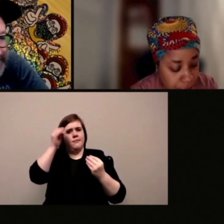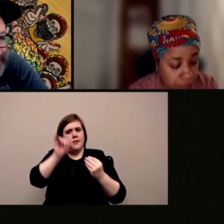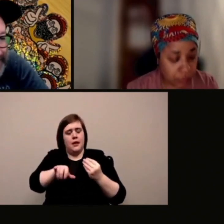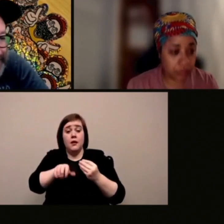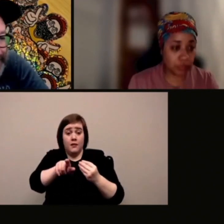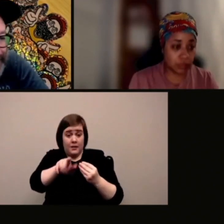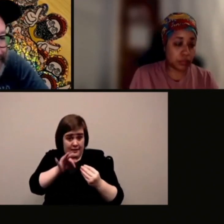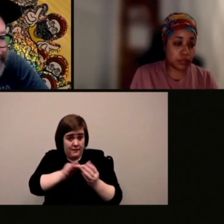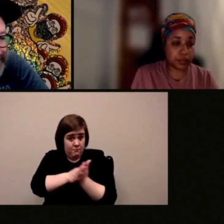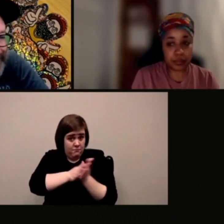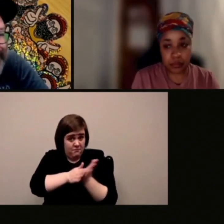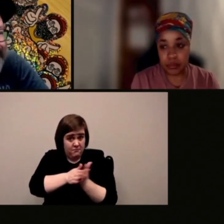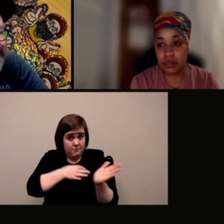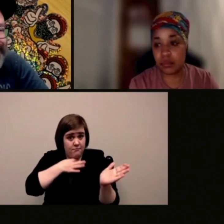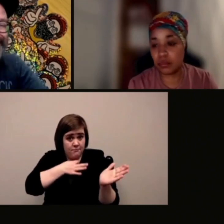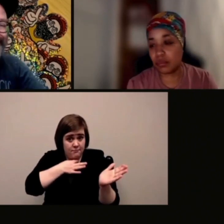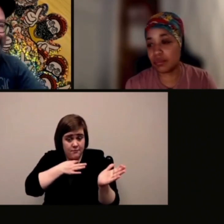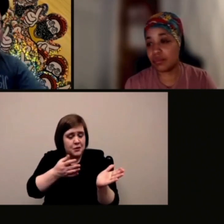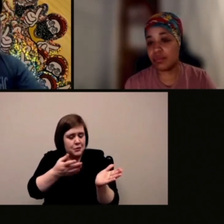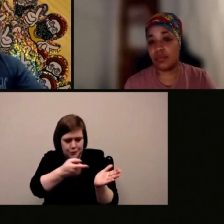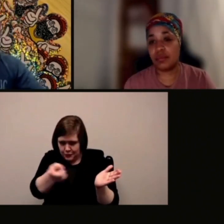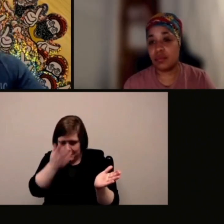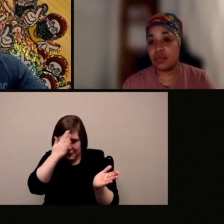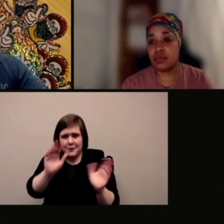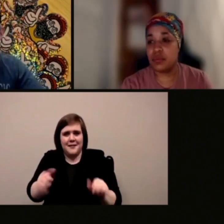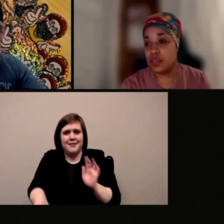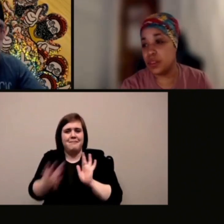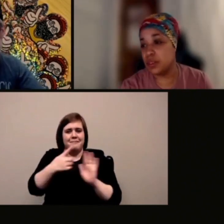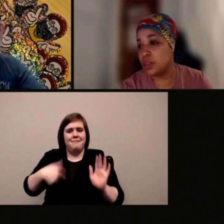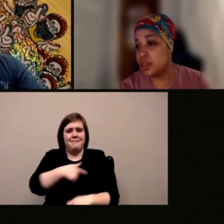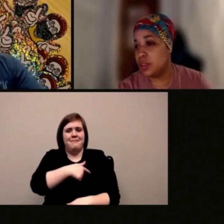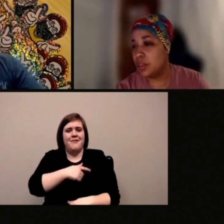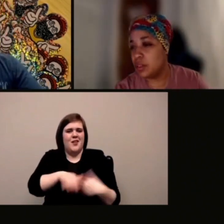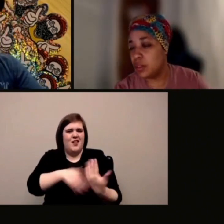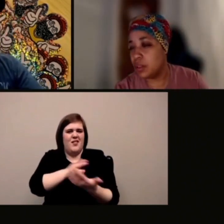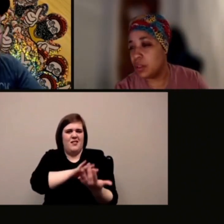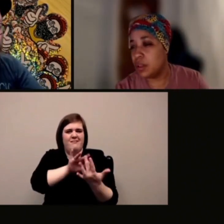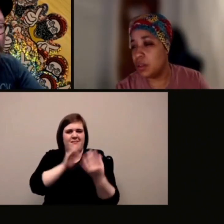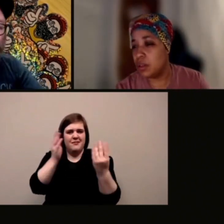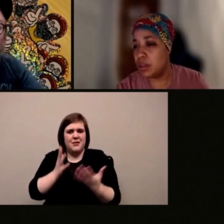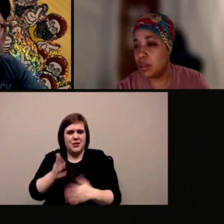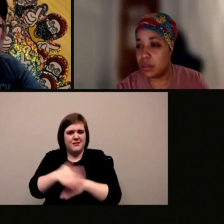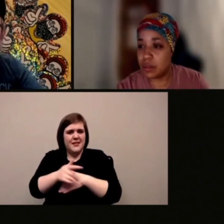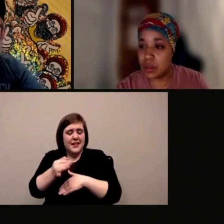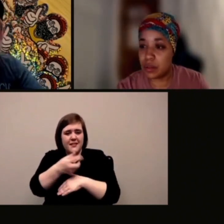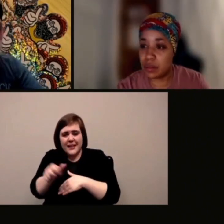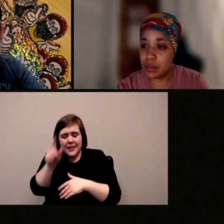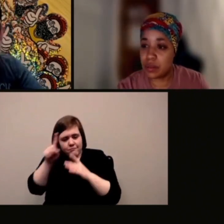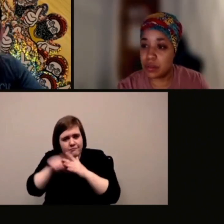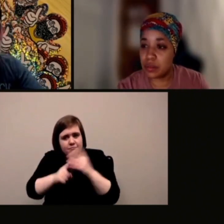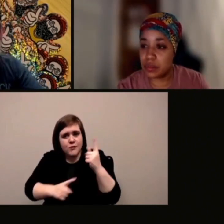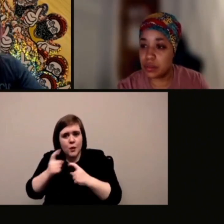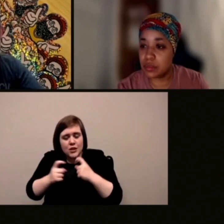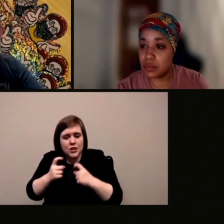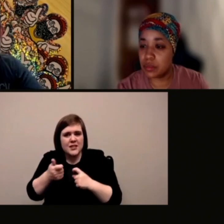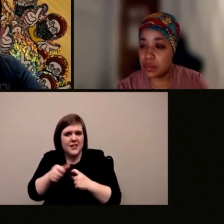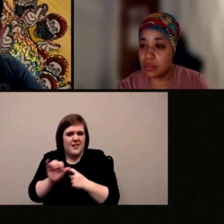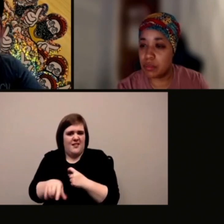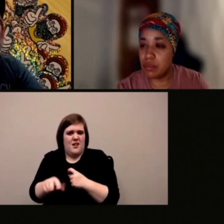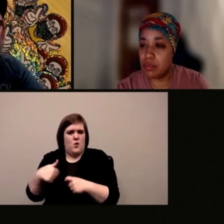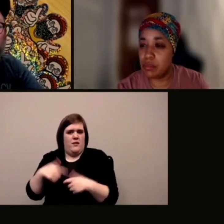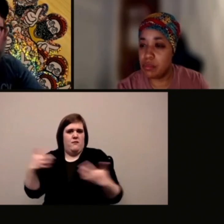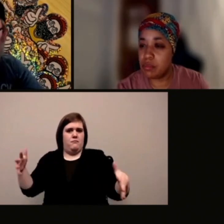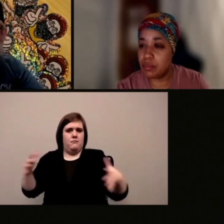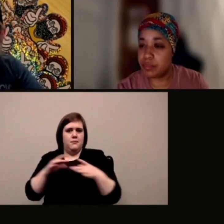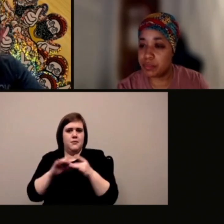to reach out to any of us. We'll make sure that all of our information is available if you have questions on any of the things that we mentioned.